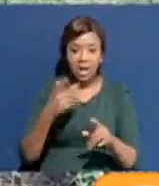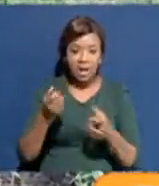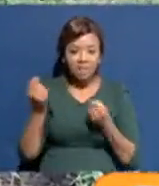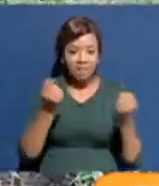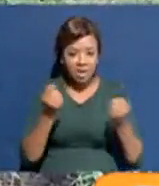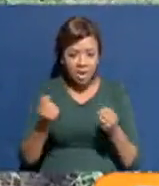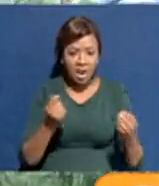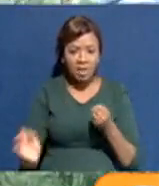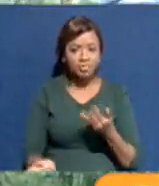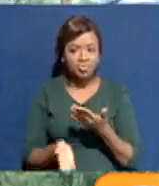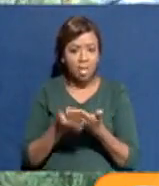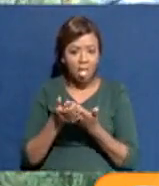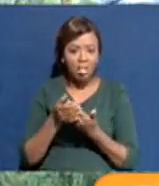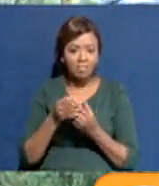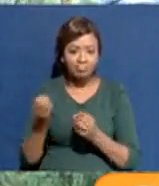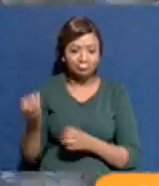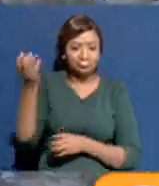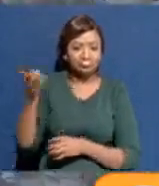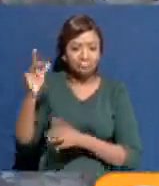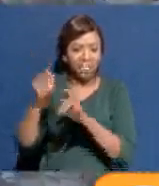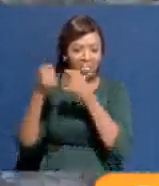in reducing greenhouse emissions.